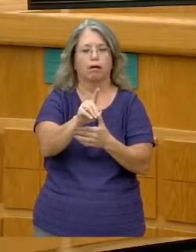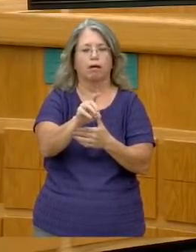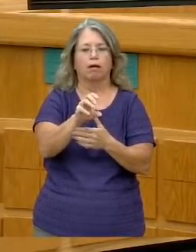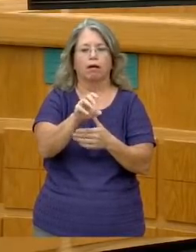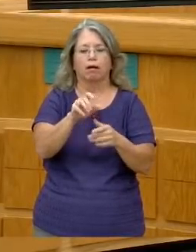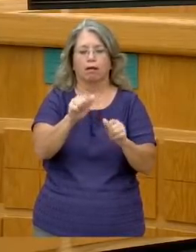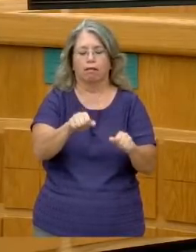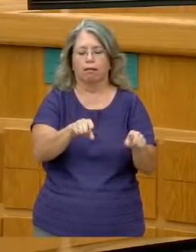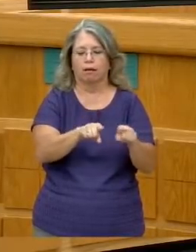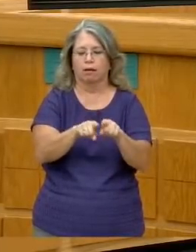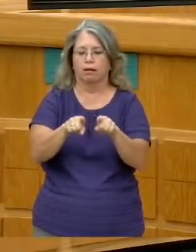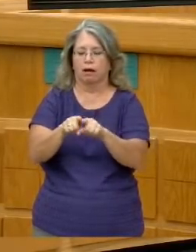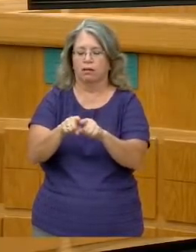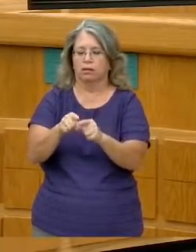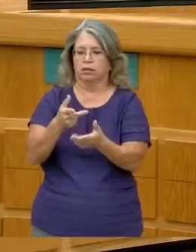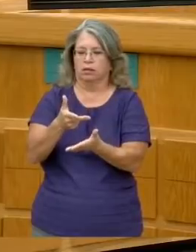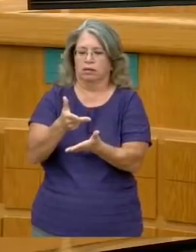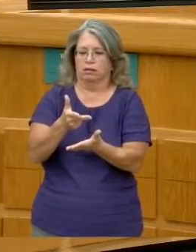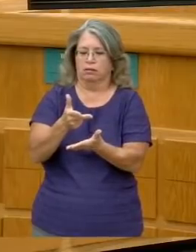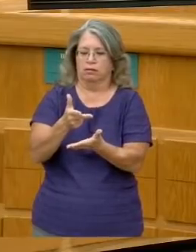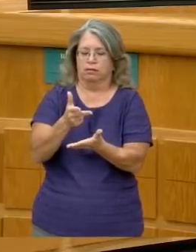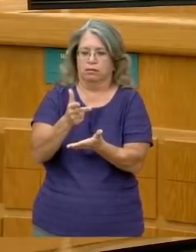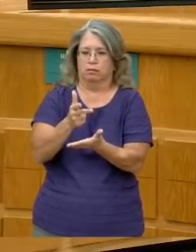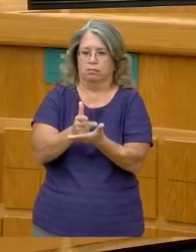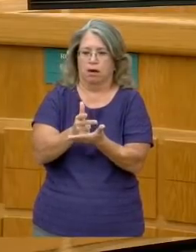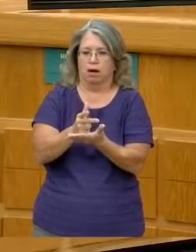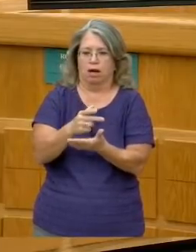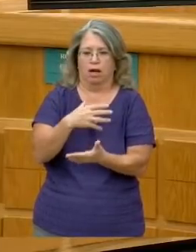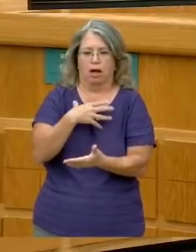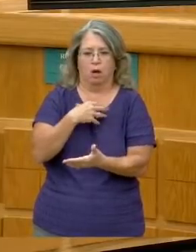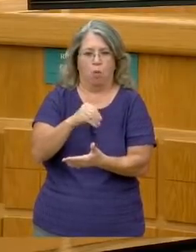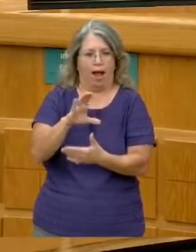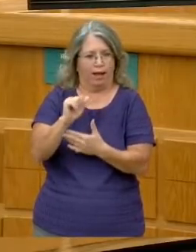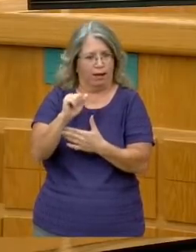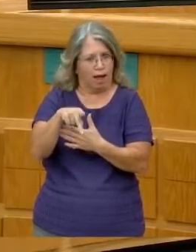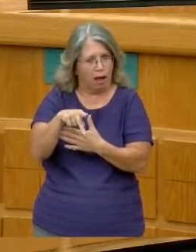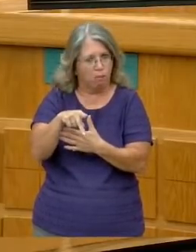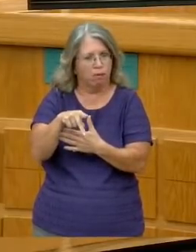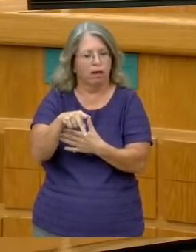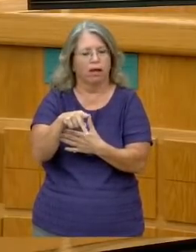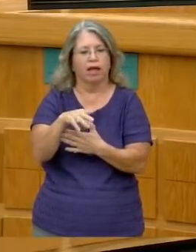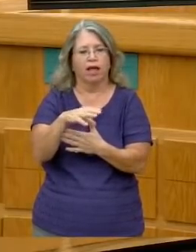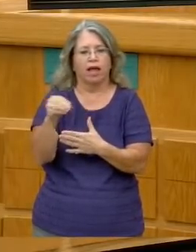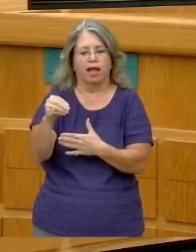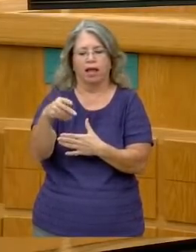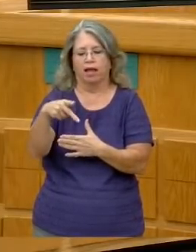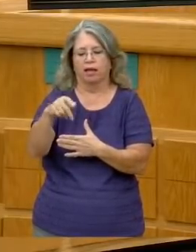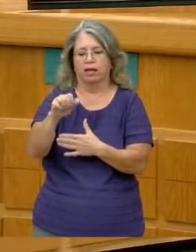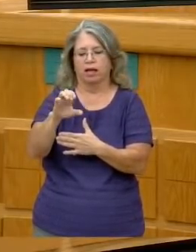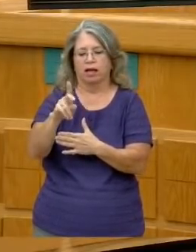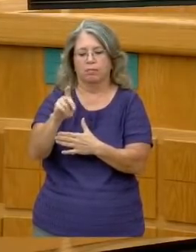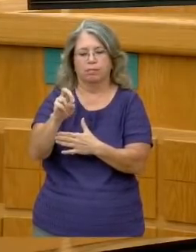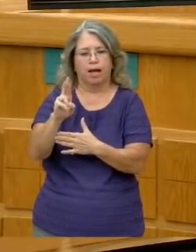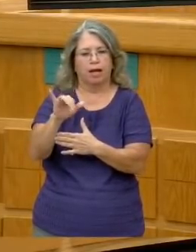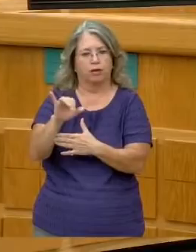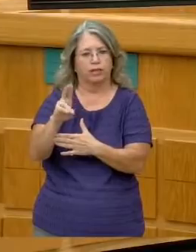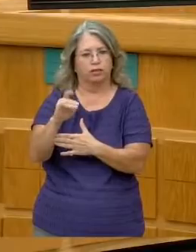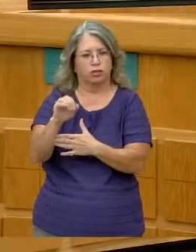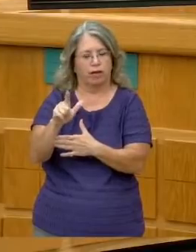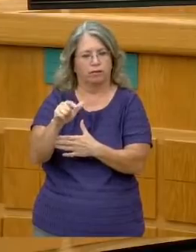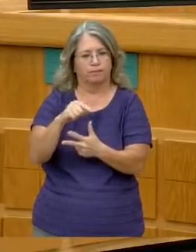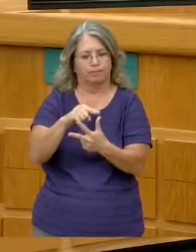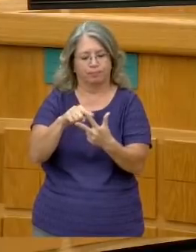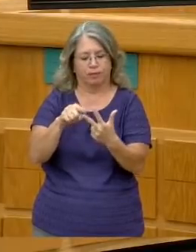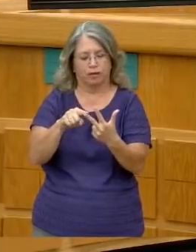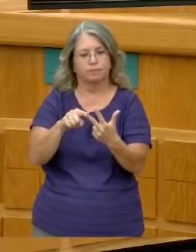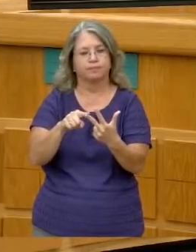also get into the parking lot at Whitecap Beach and the Packery Channel. So all those parking lots and access points